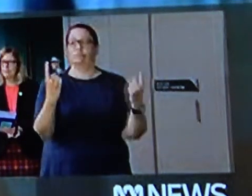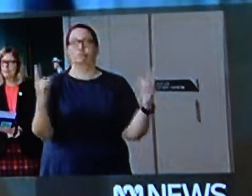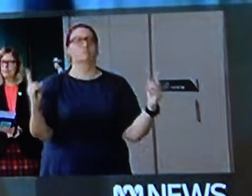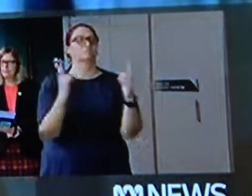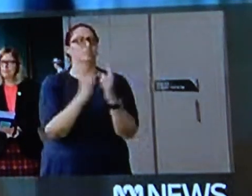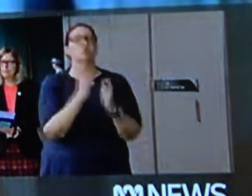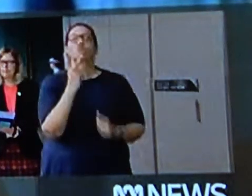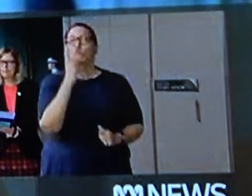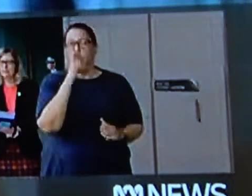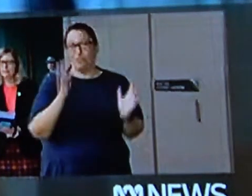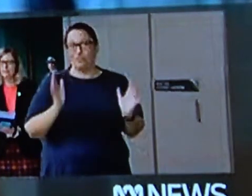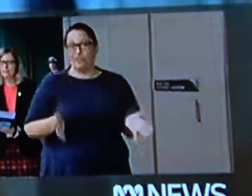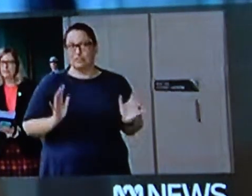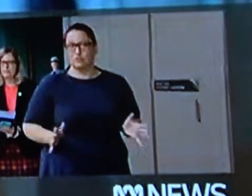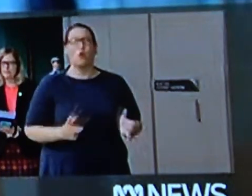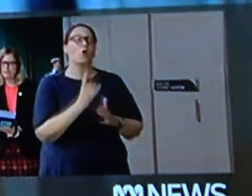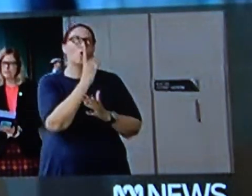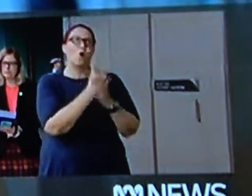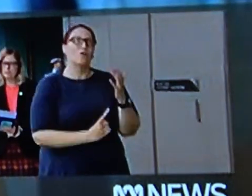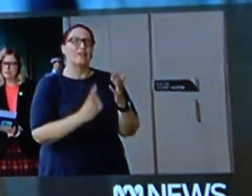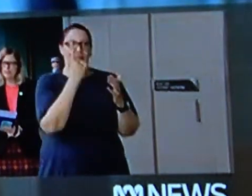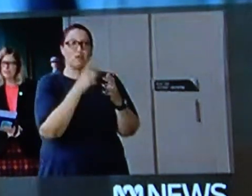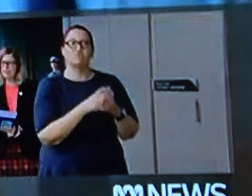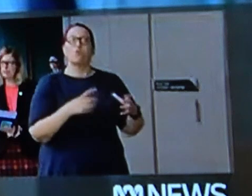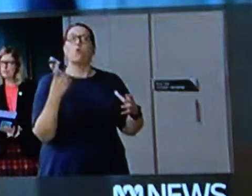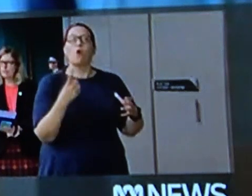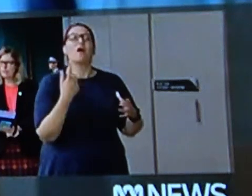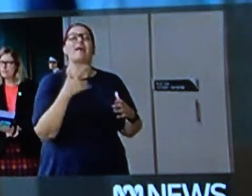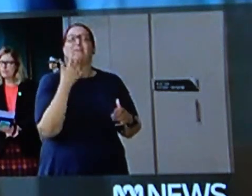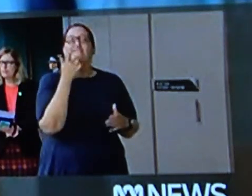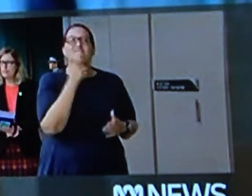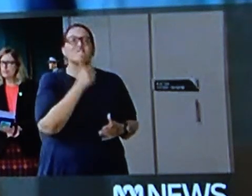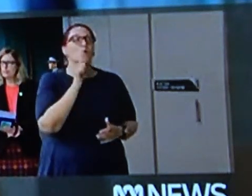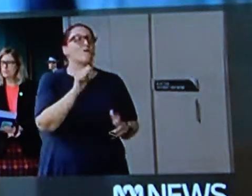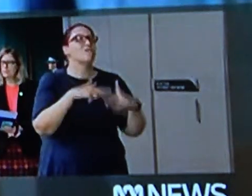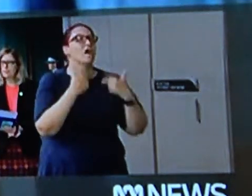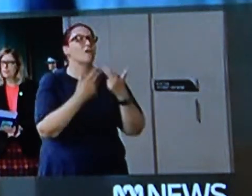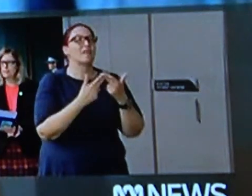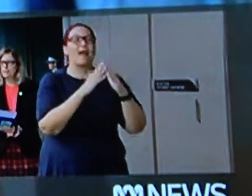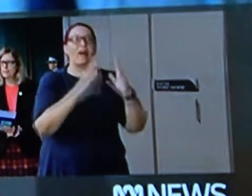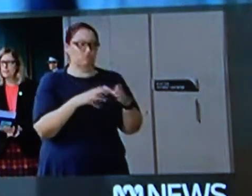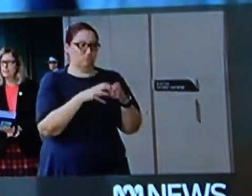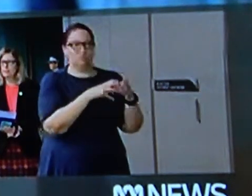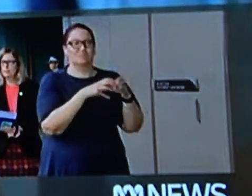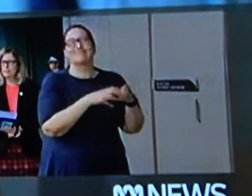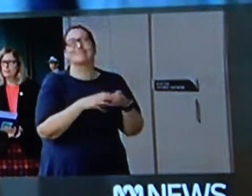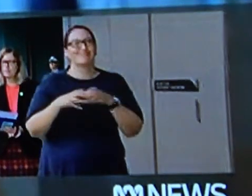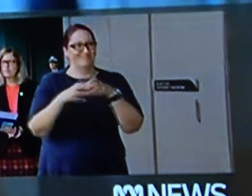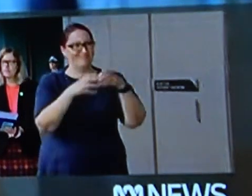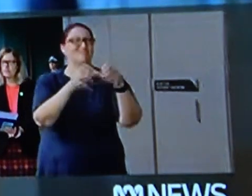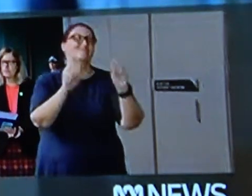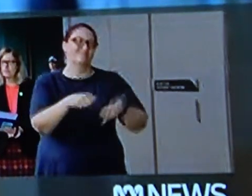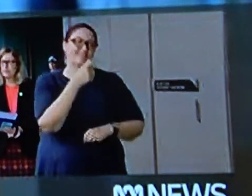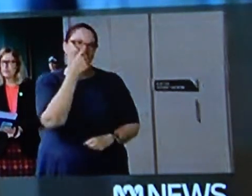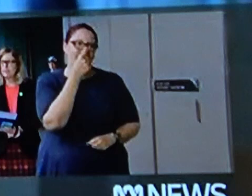that you shouldn't really be leaving home unless it's for work, for school, for essential things that you need to buy, or else if you need to seek medical